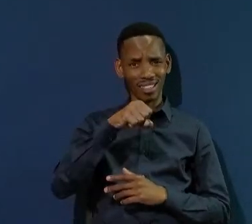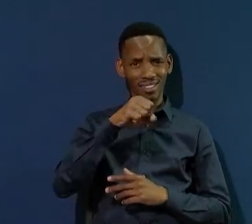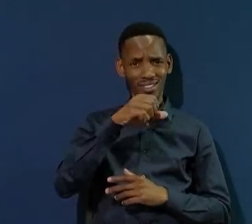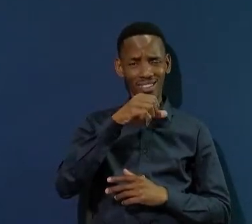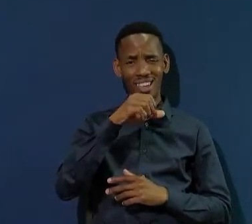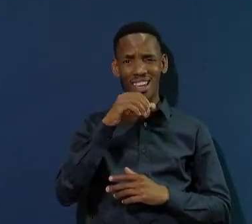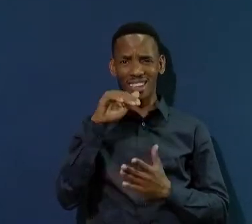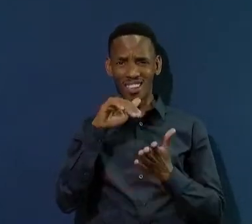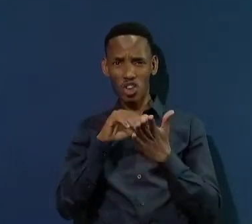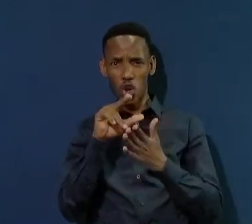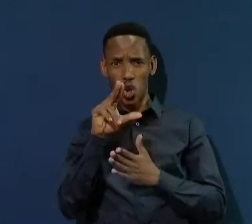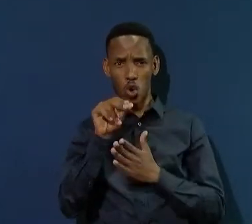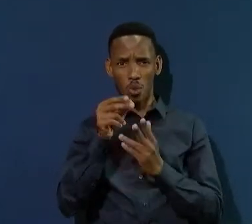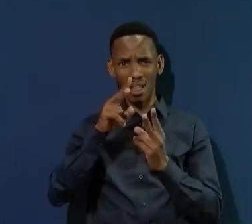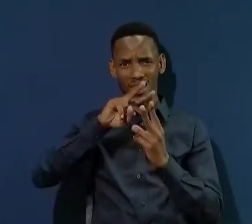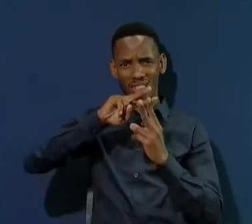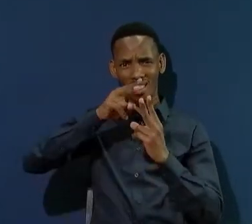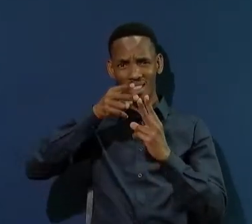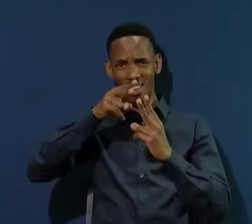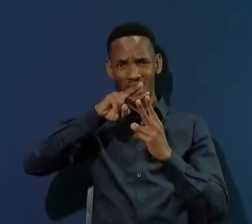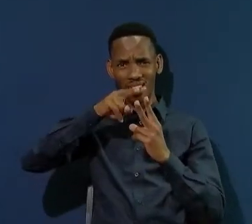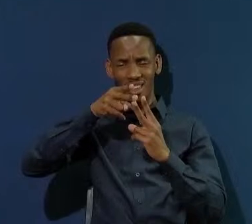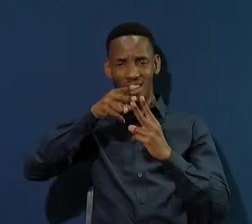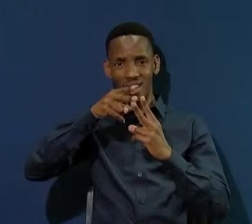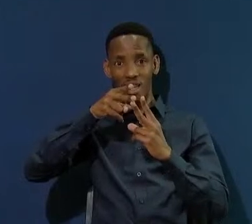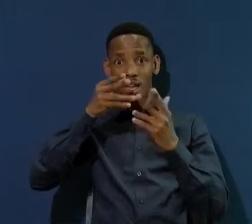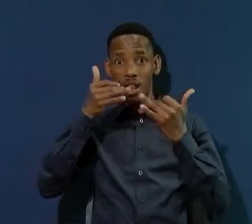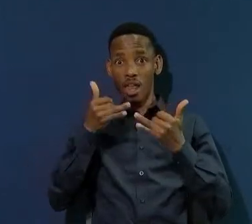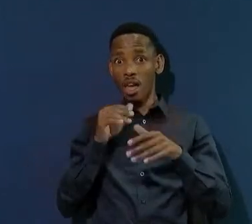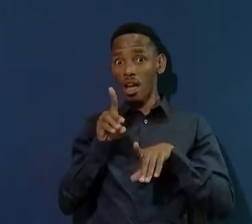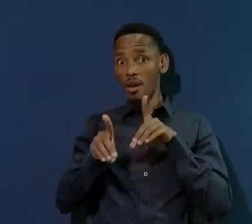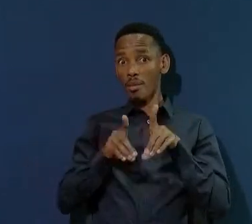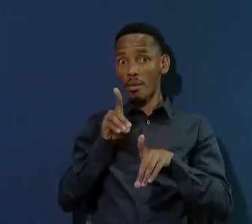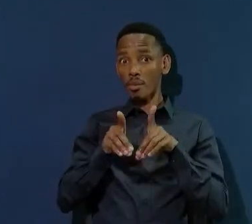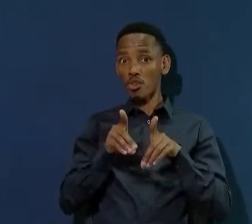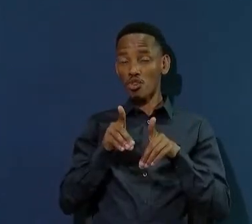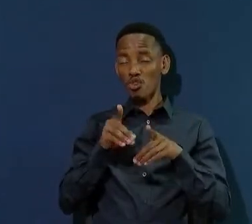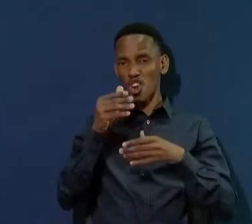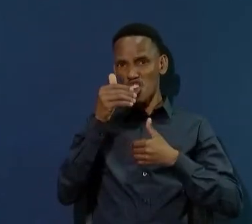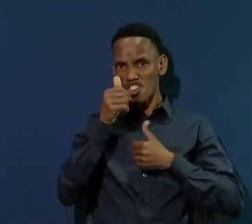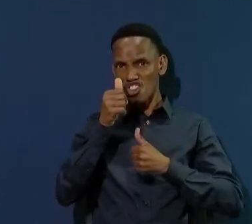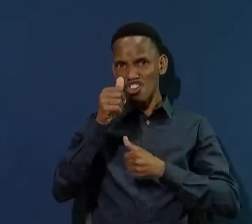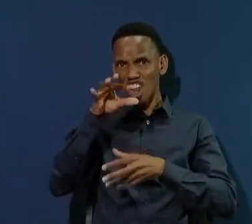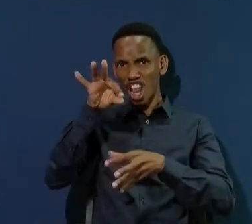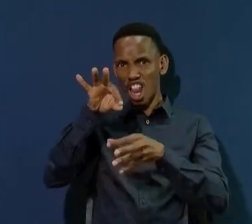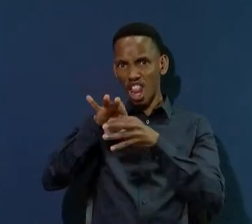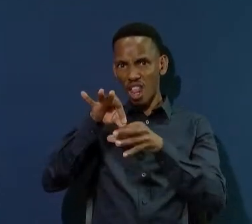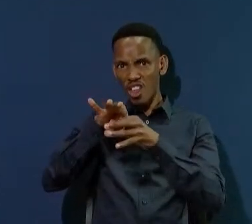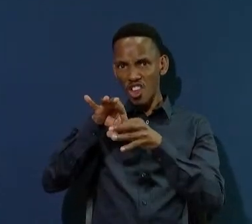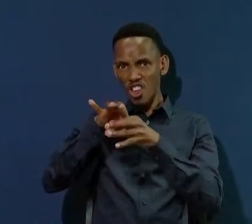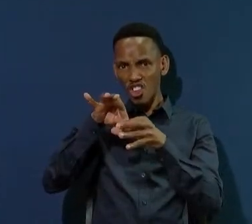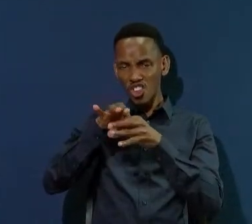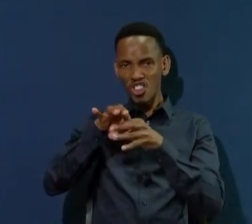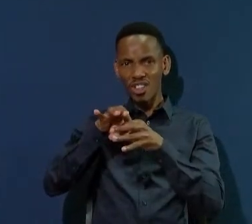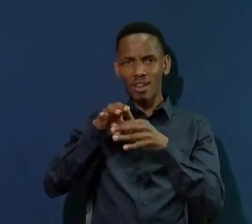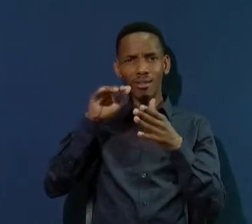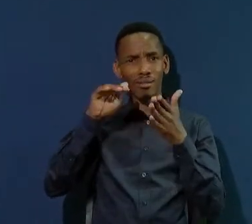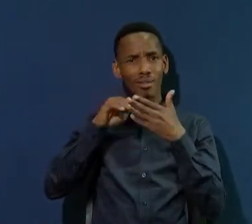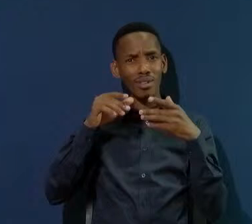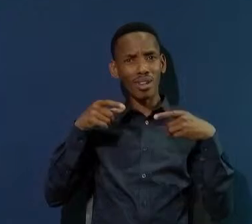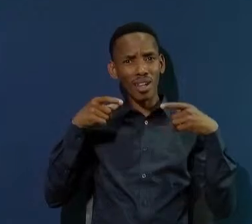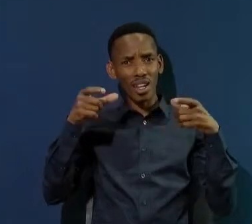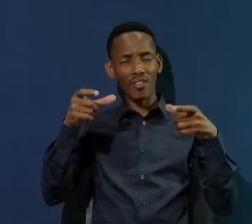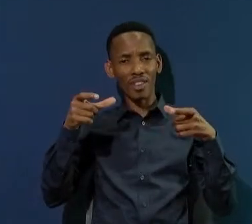we, being people that are interested in elections and democracy and governance, counting at